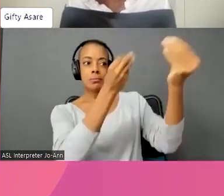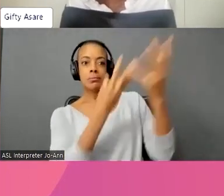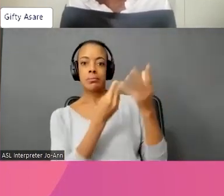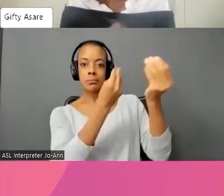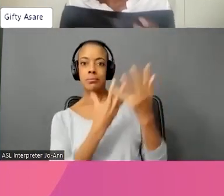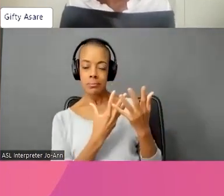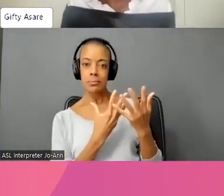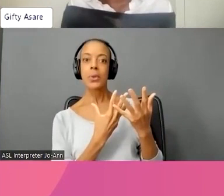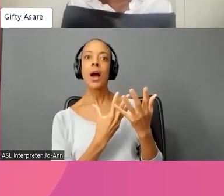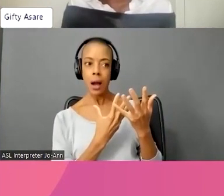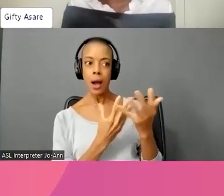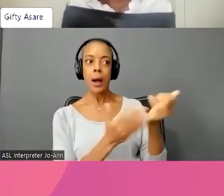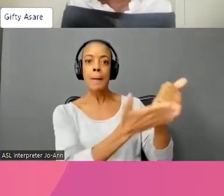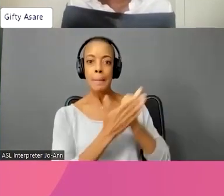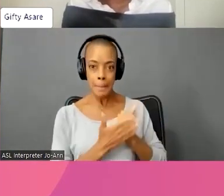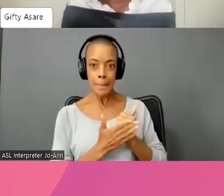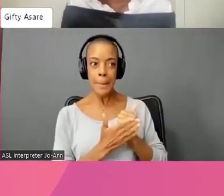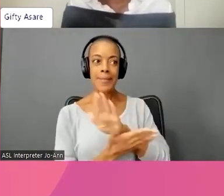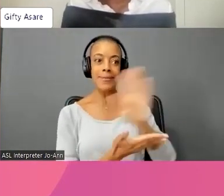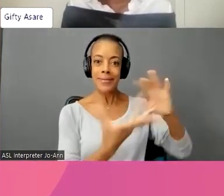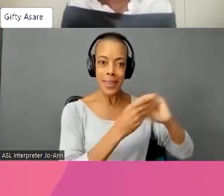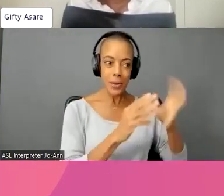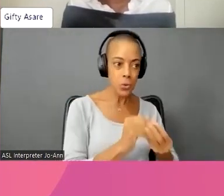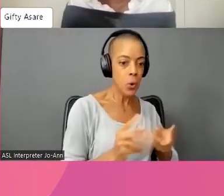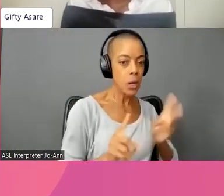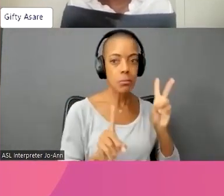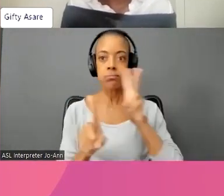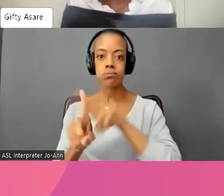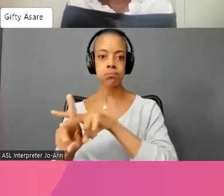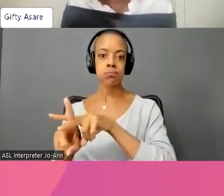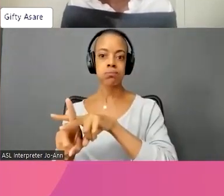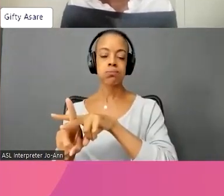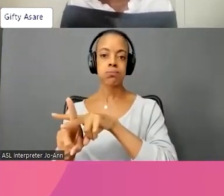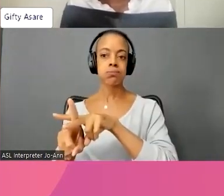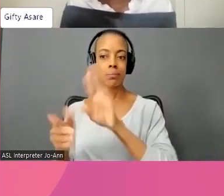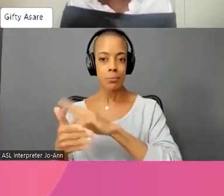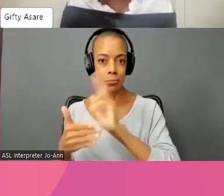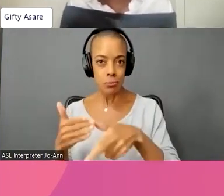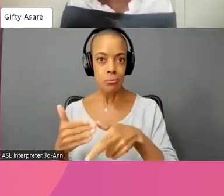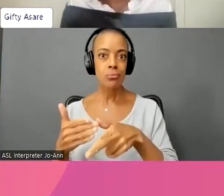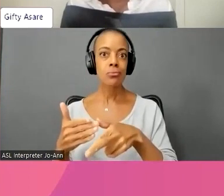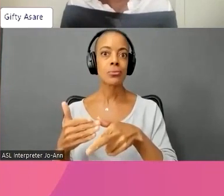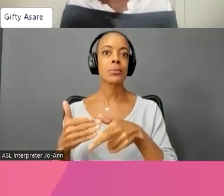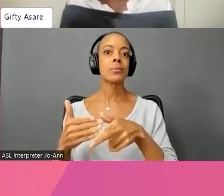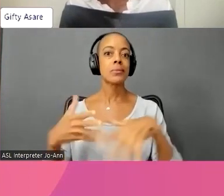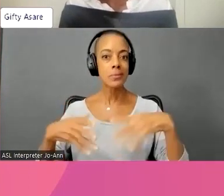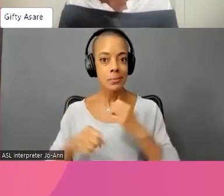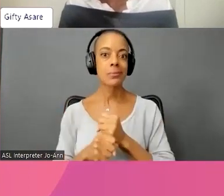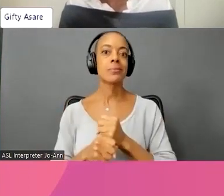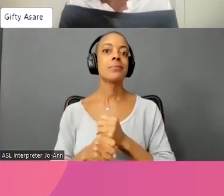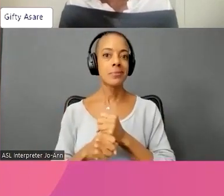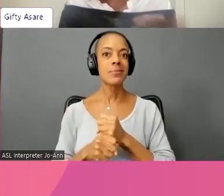to move forward, and then taking those narratives and actually incorporating them into the outcomes, into the conclusions, into